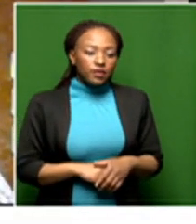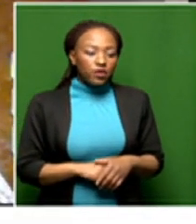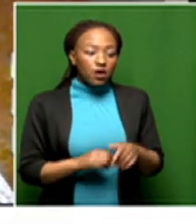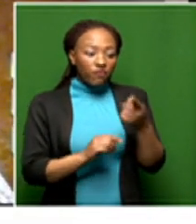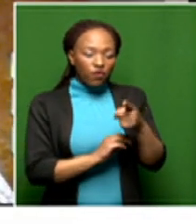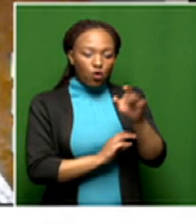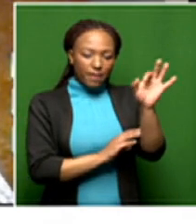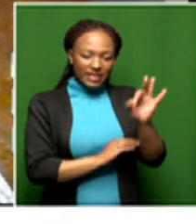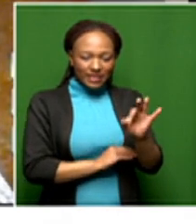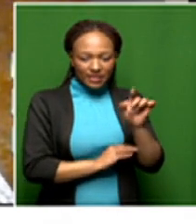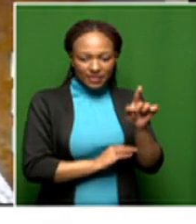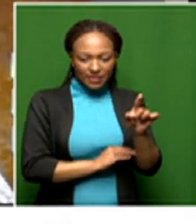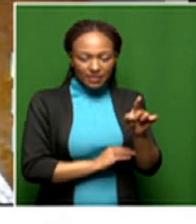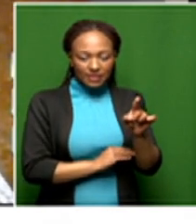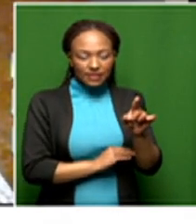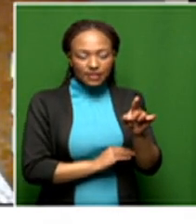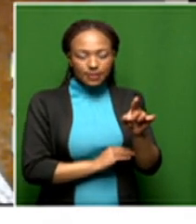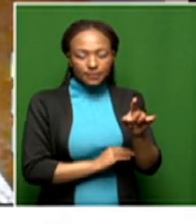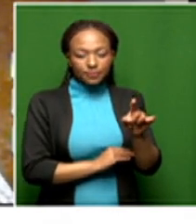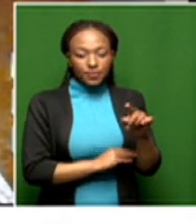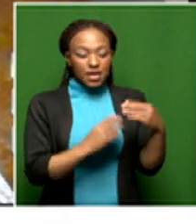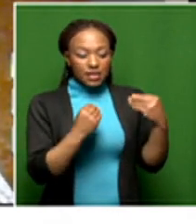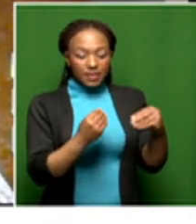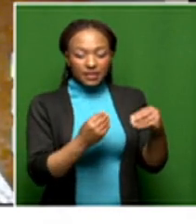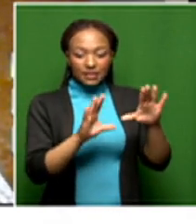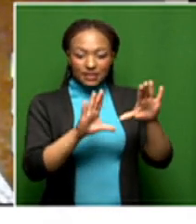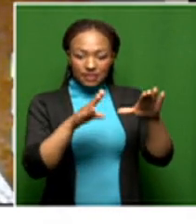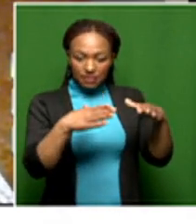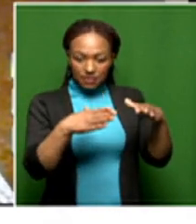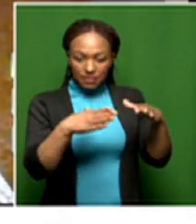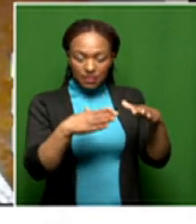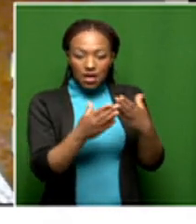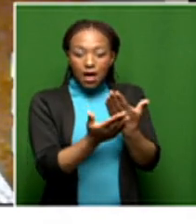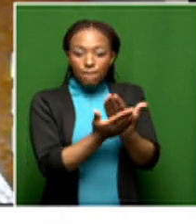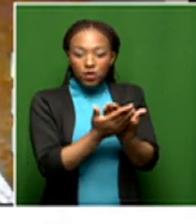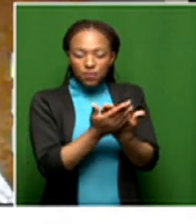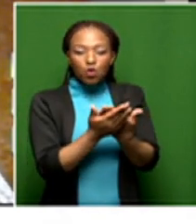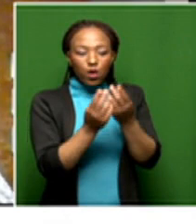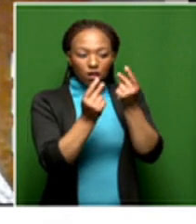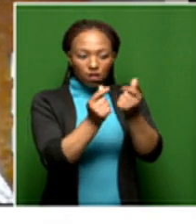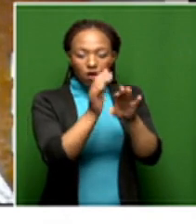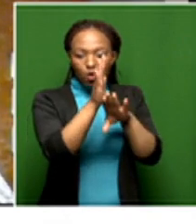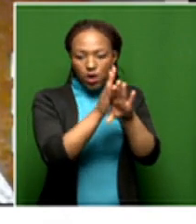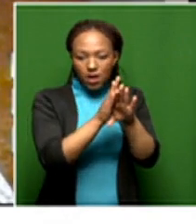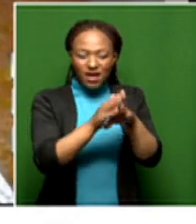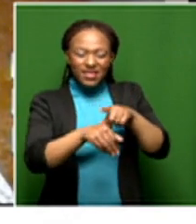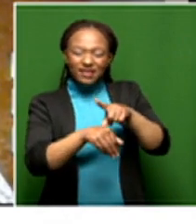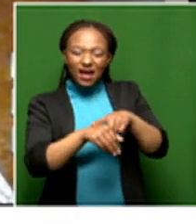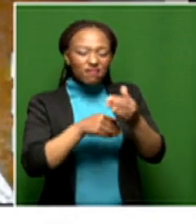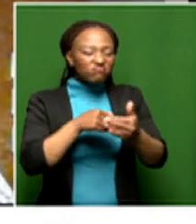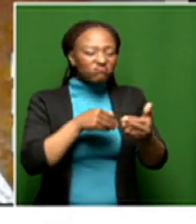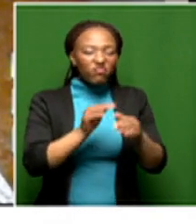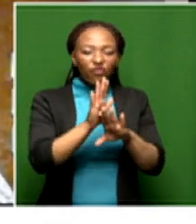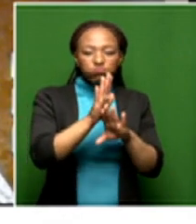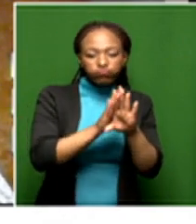percentage, what percentage of the industry are likely to recover, and in what period do you expect